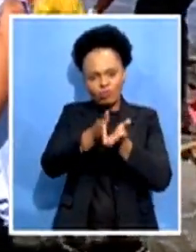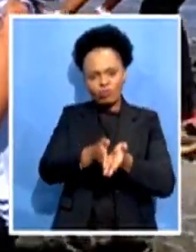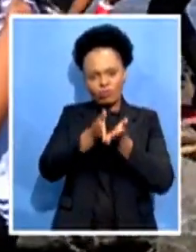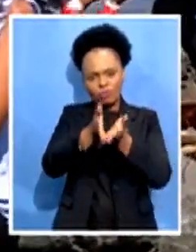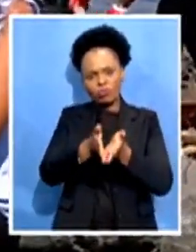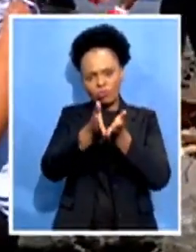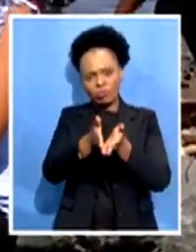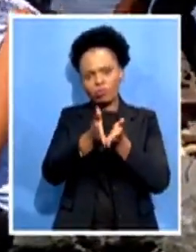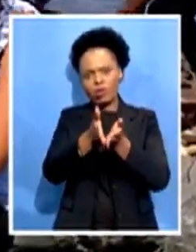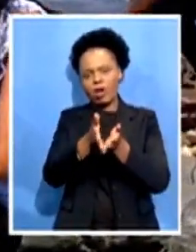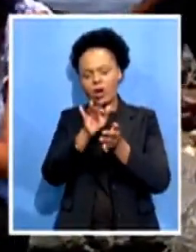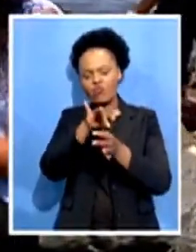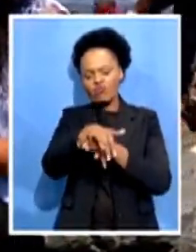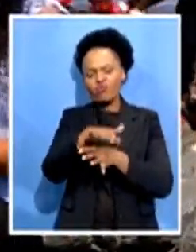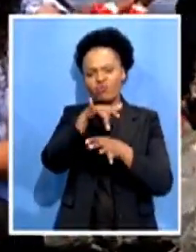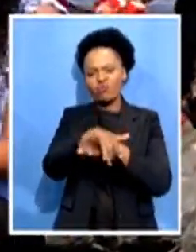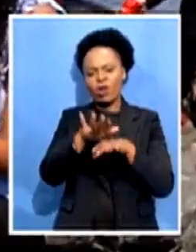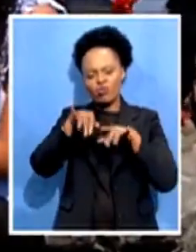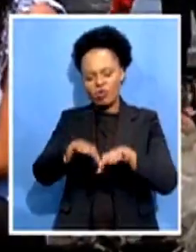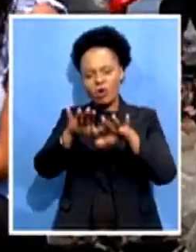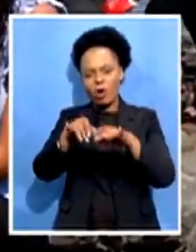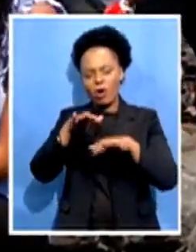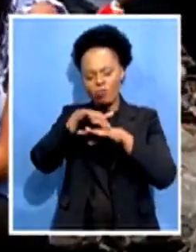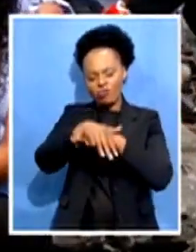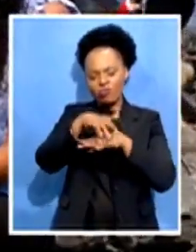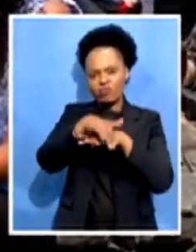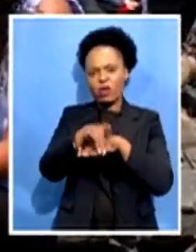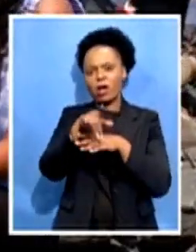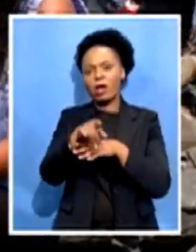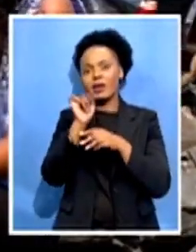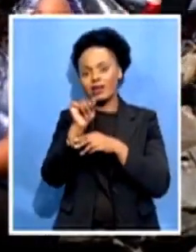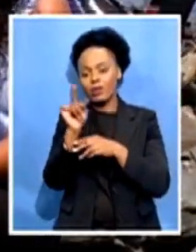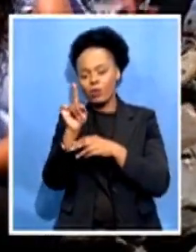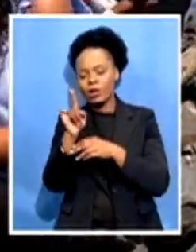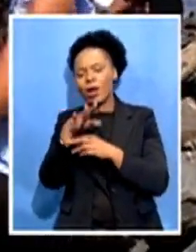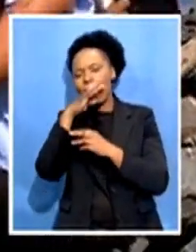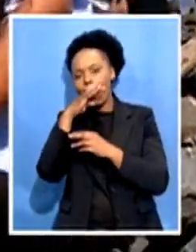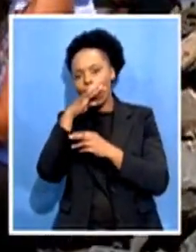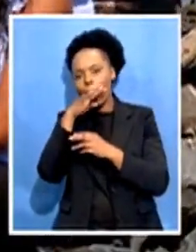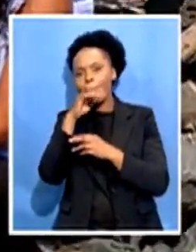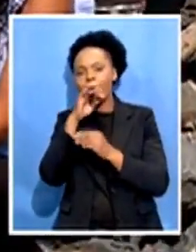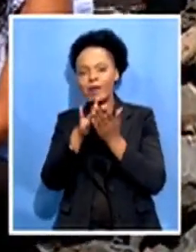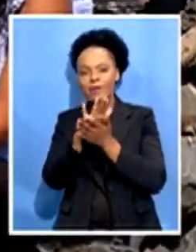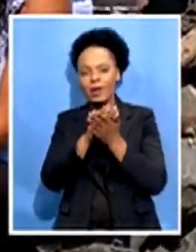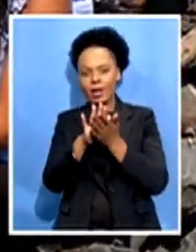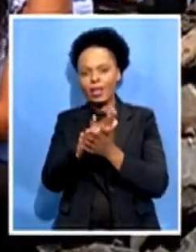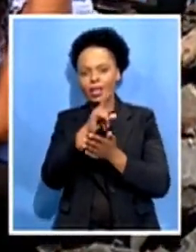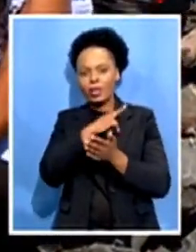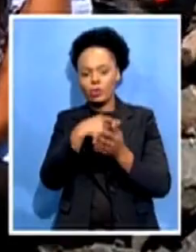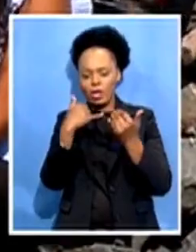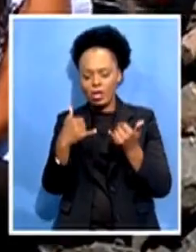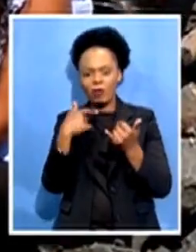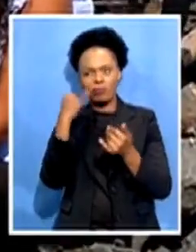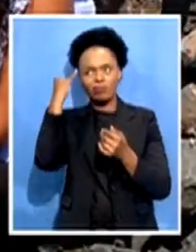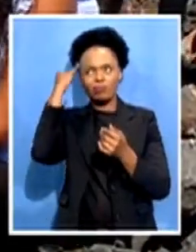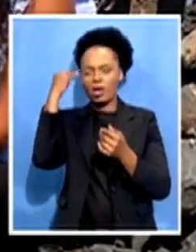Rufilwe Mafokeng. She's a marine biologist, to explain to us the initiative behind this, Rufilwe, but also the significance of doing